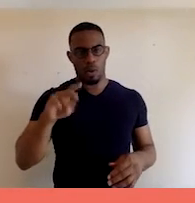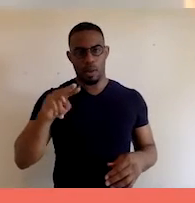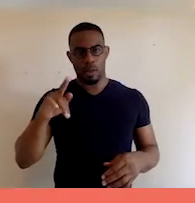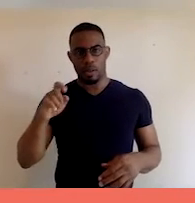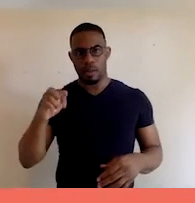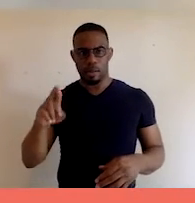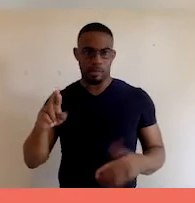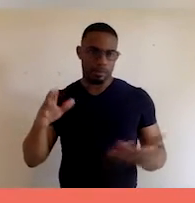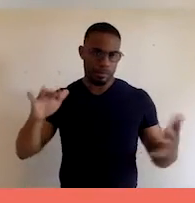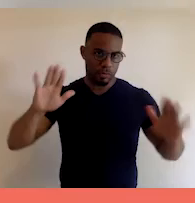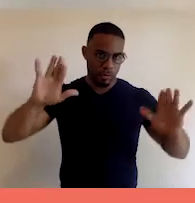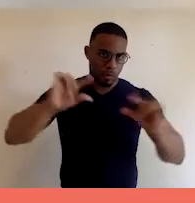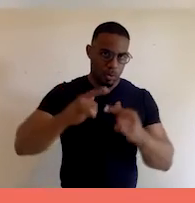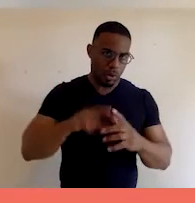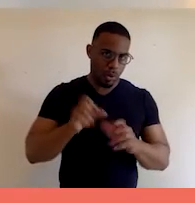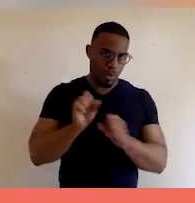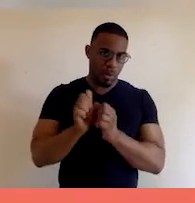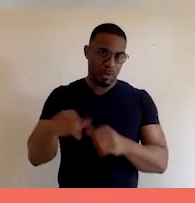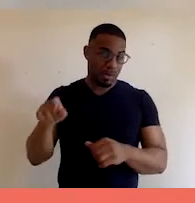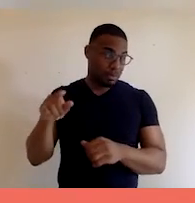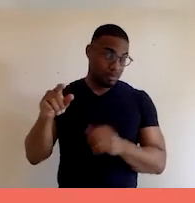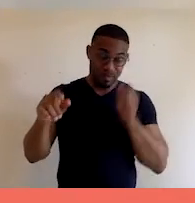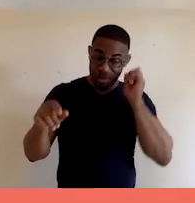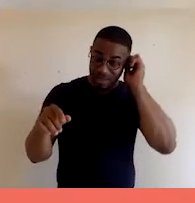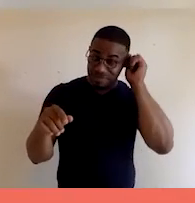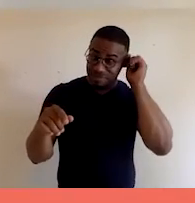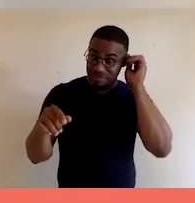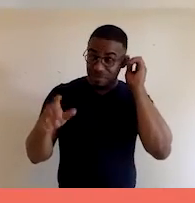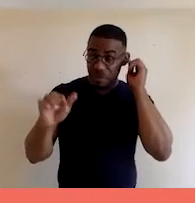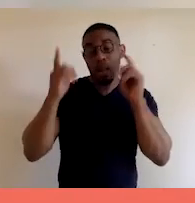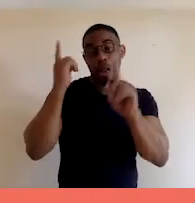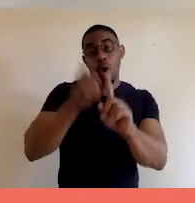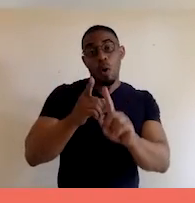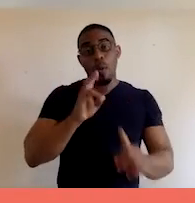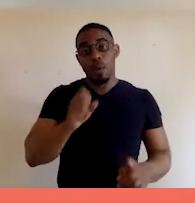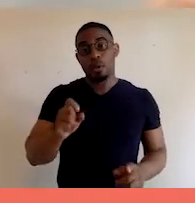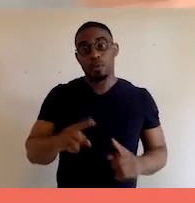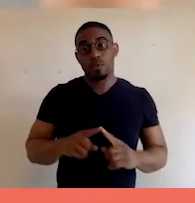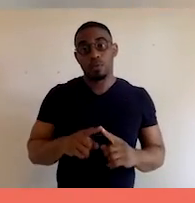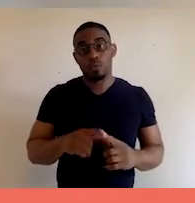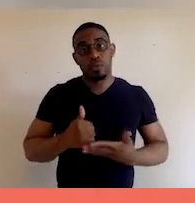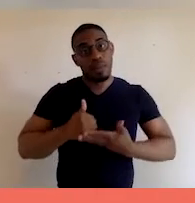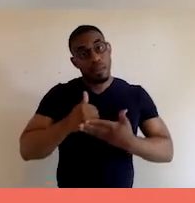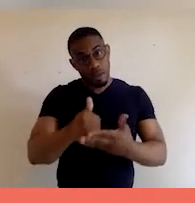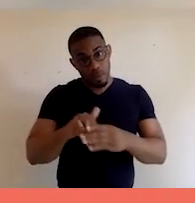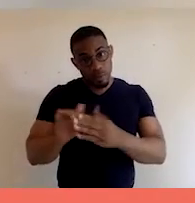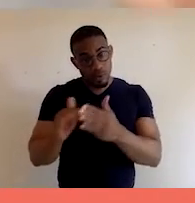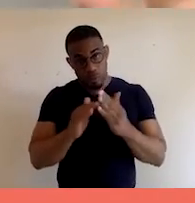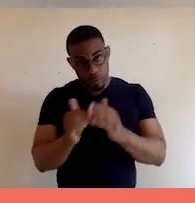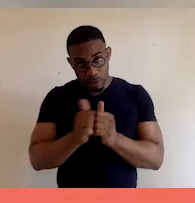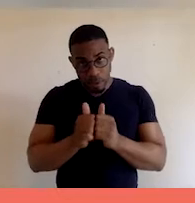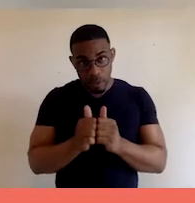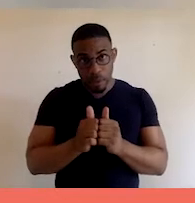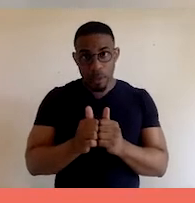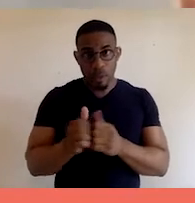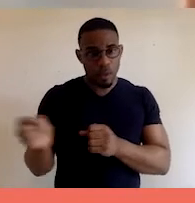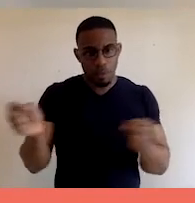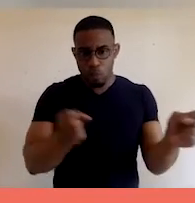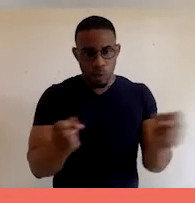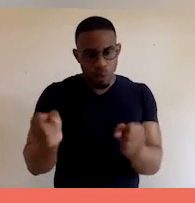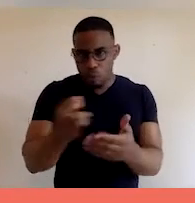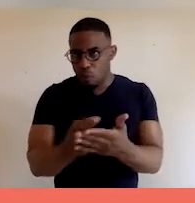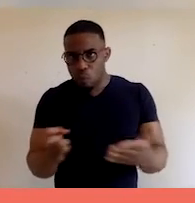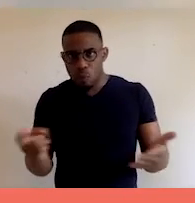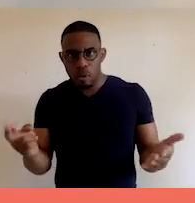group, and I started working with them. And the goal was to help bring our community together, and we were bringing resources